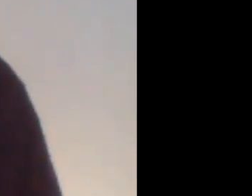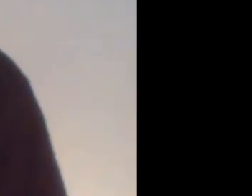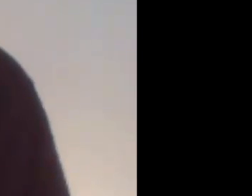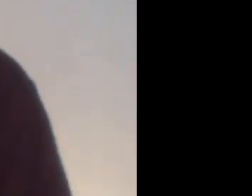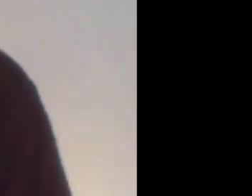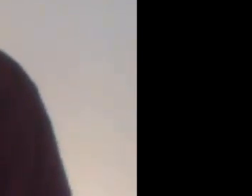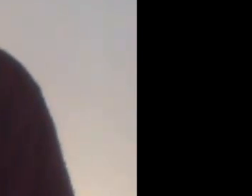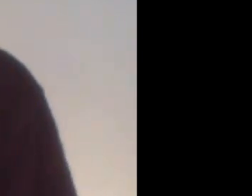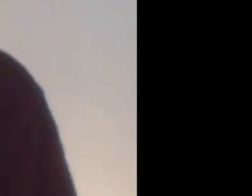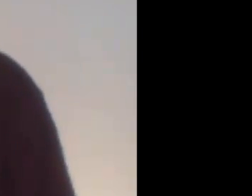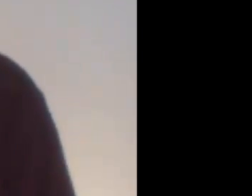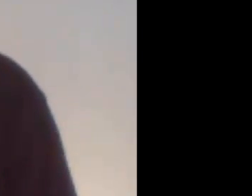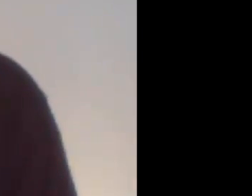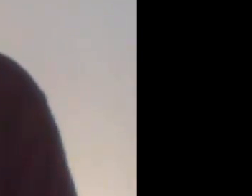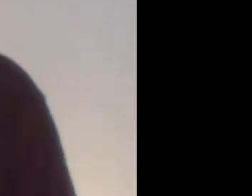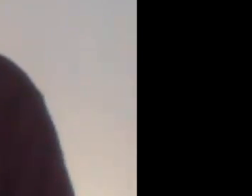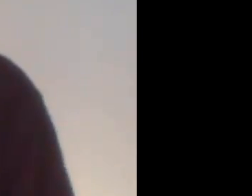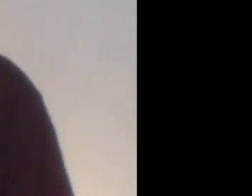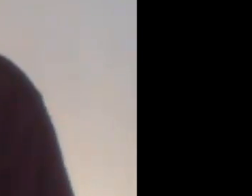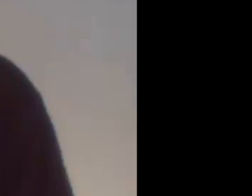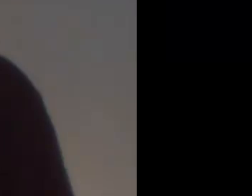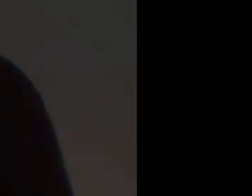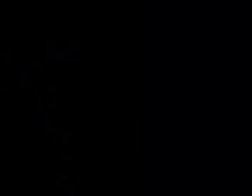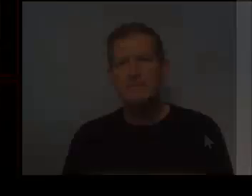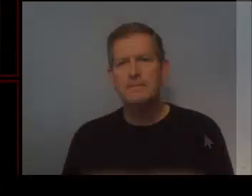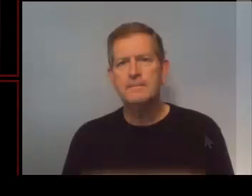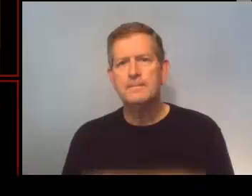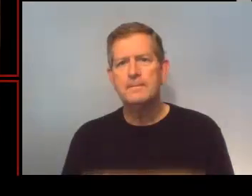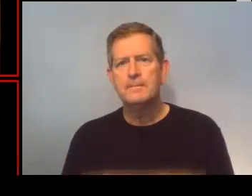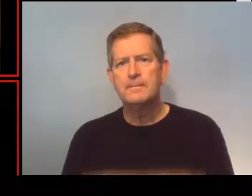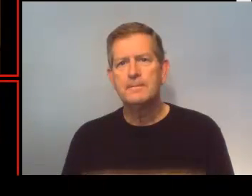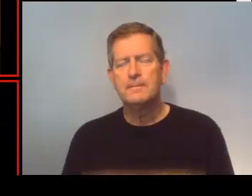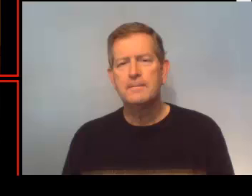case. So let's take a look at lesson 1.25 right now.